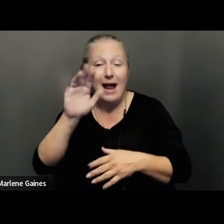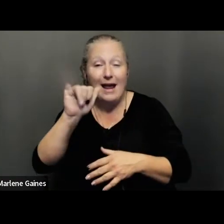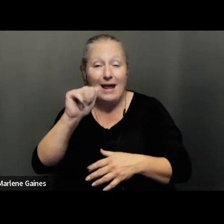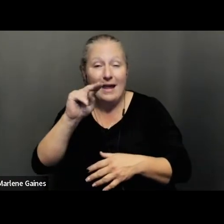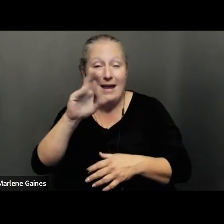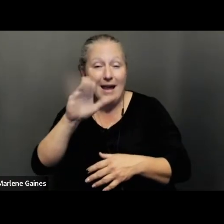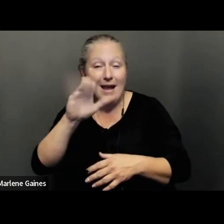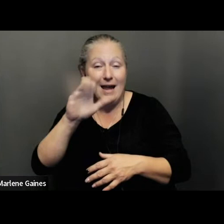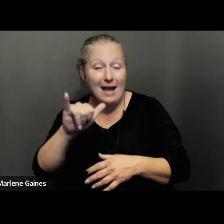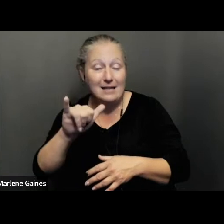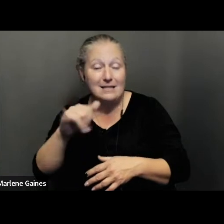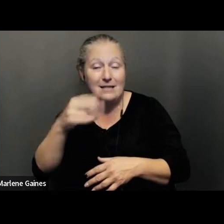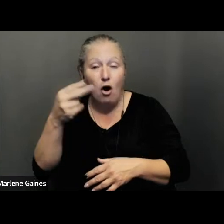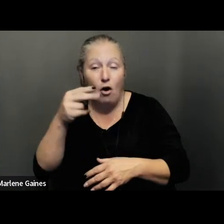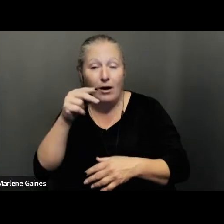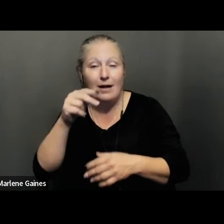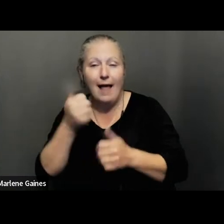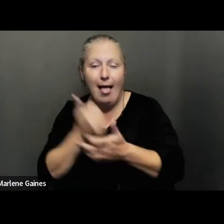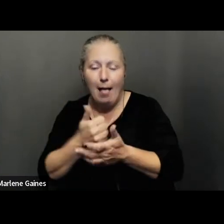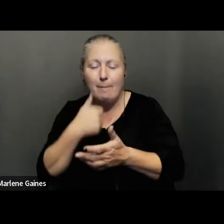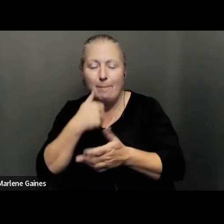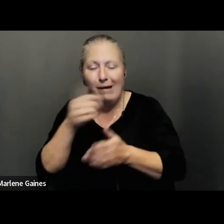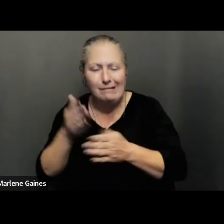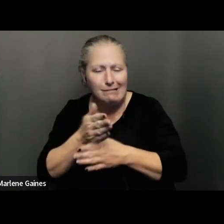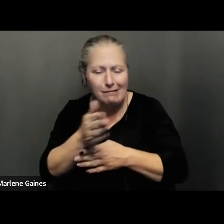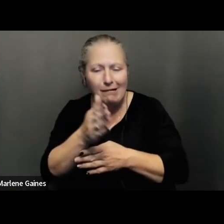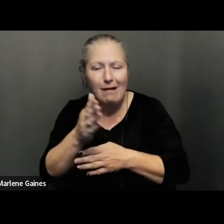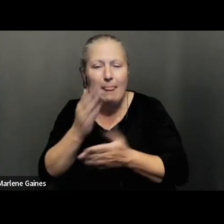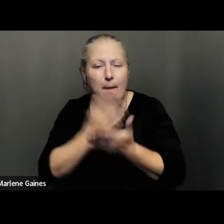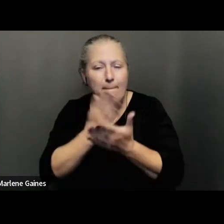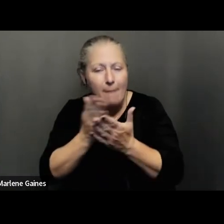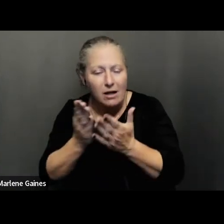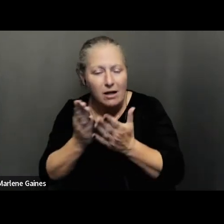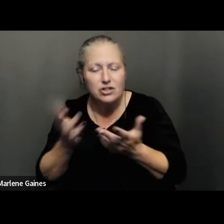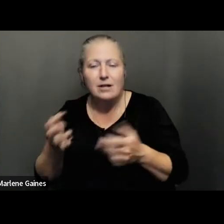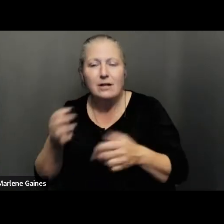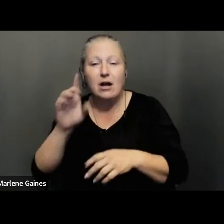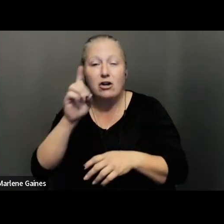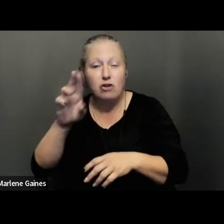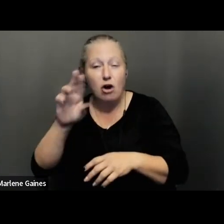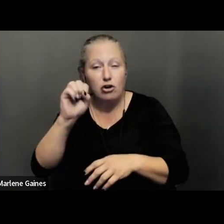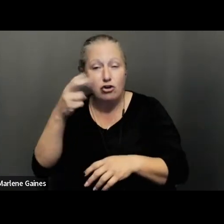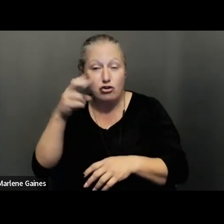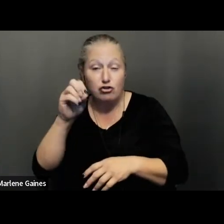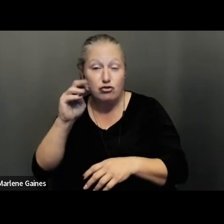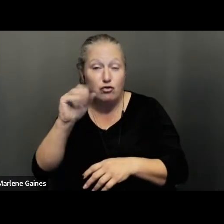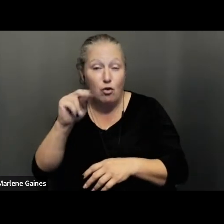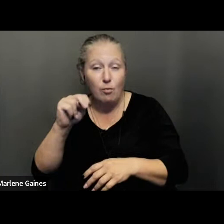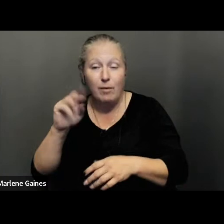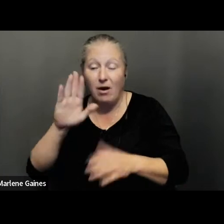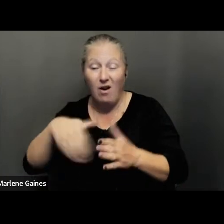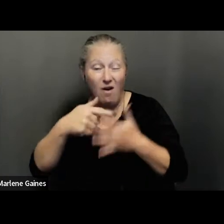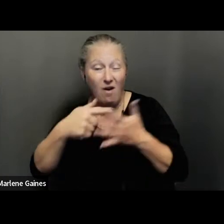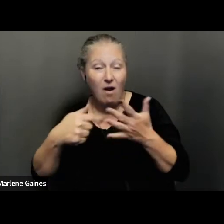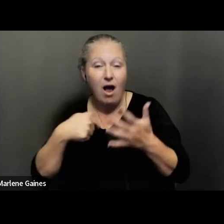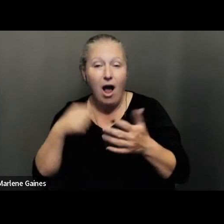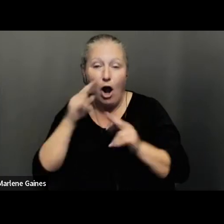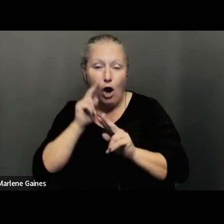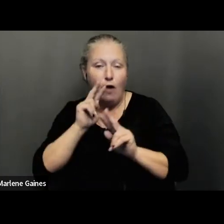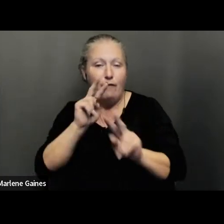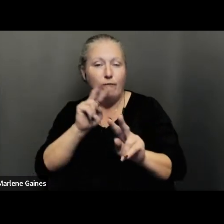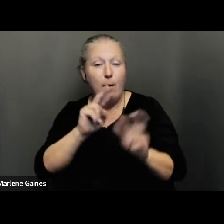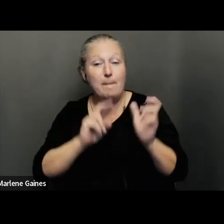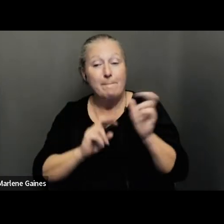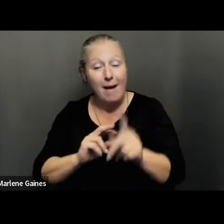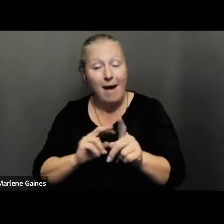Hawkins for helping us navigate through the budget considerations, Dr. Schoman, all of that. And I'm really looking forward to coming back to you